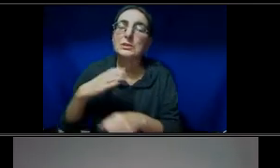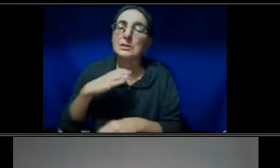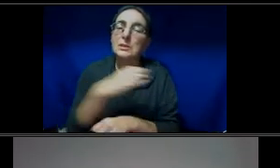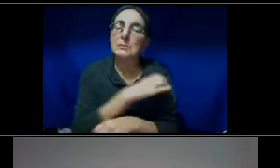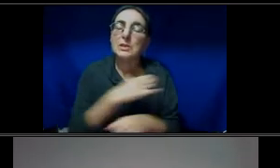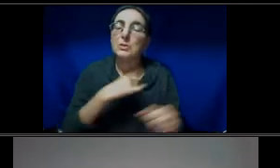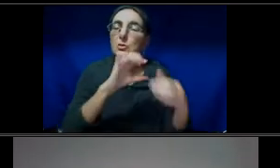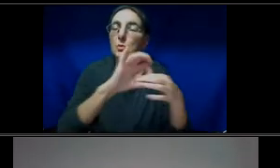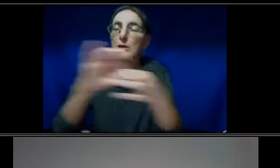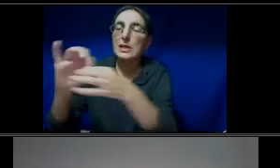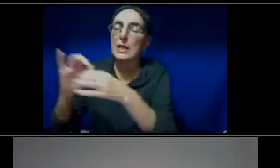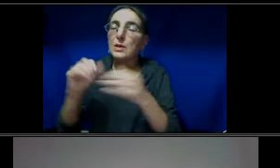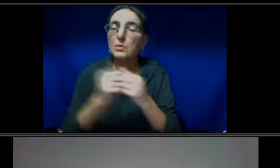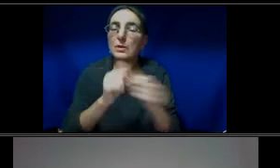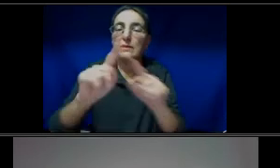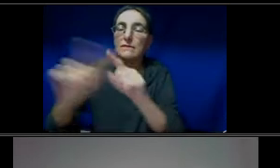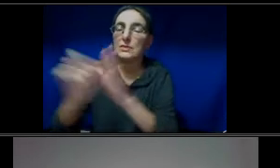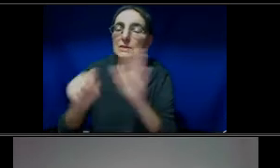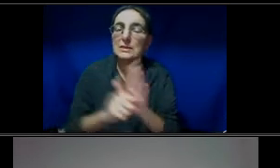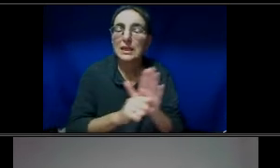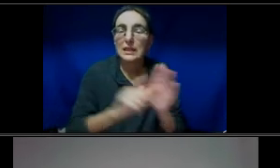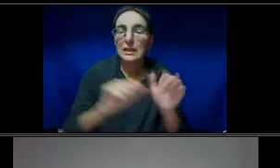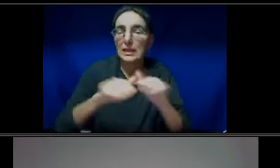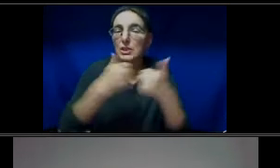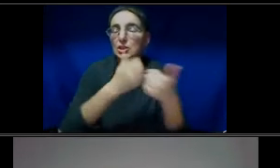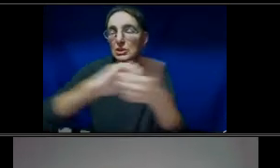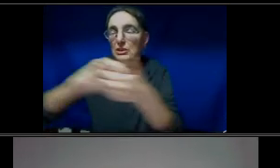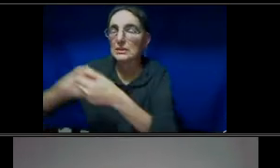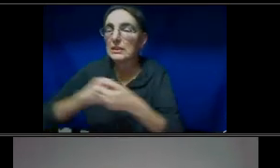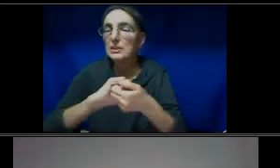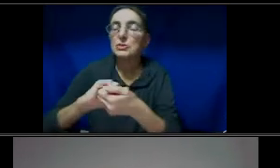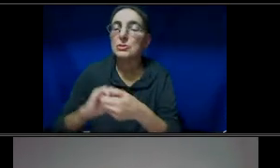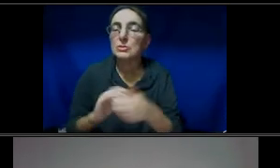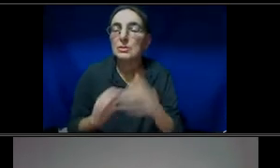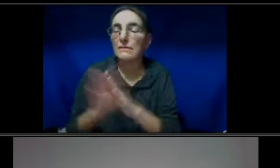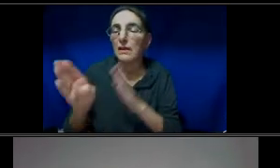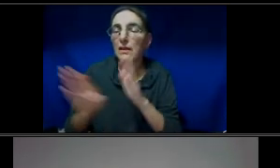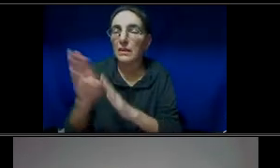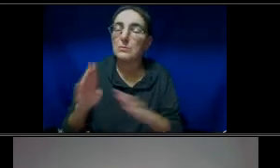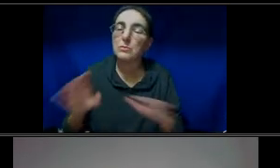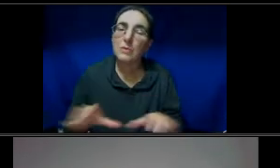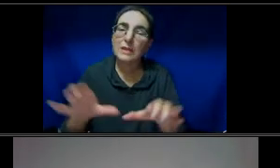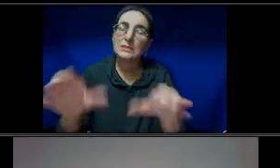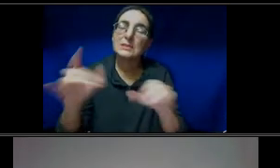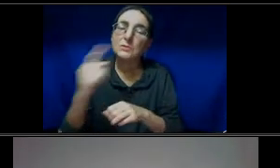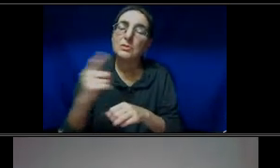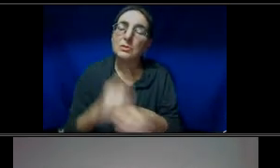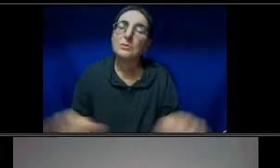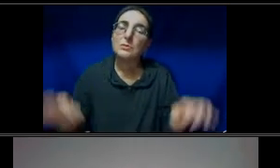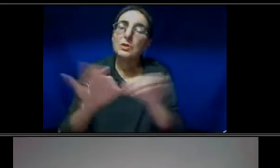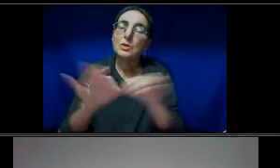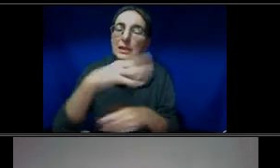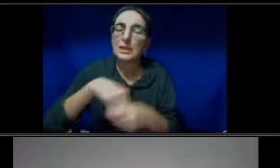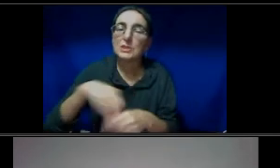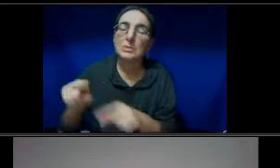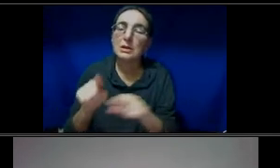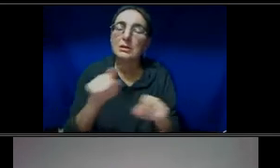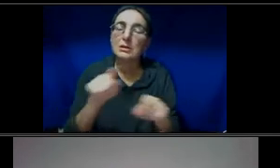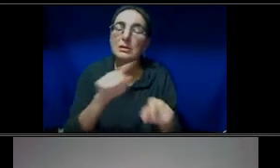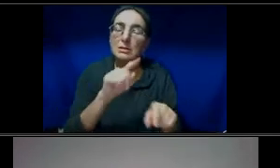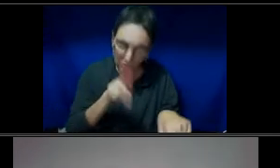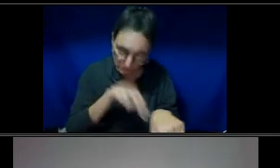agencies, to develop standards and practices for meaningful engagement. And of course, this Transportation Equity Advisory